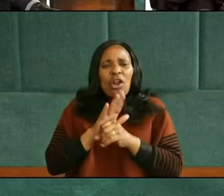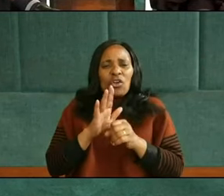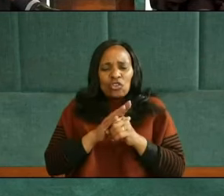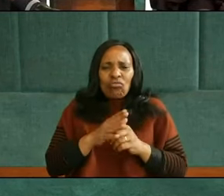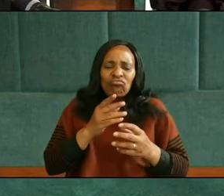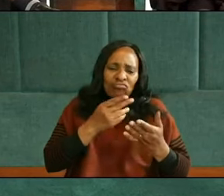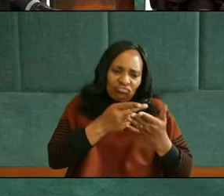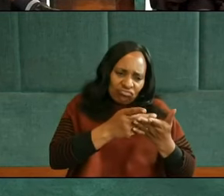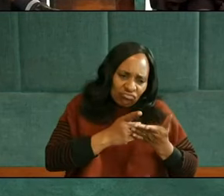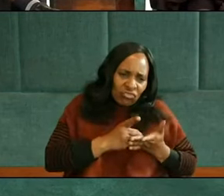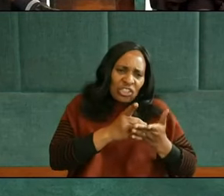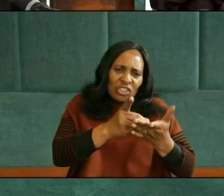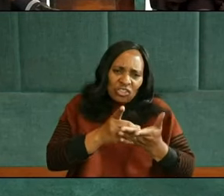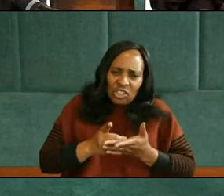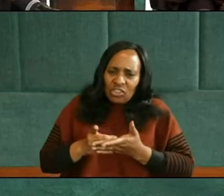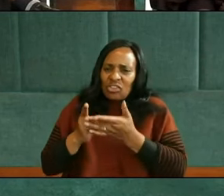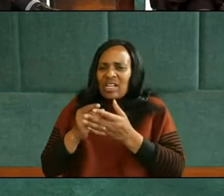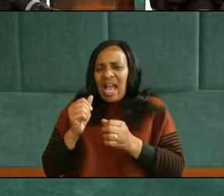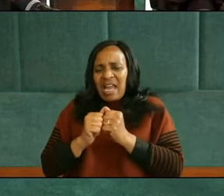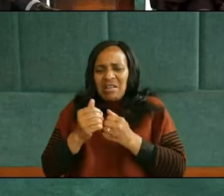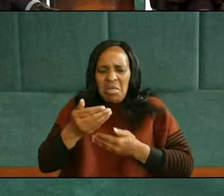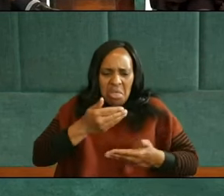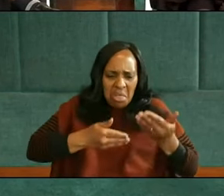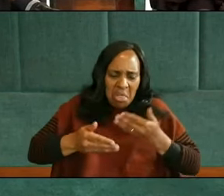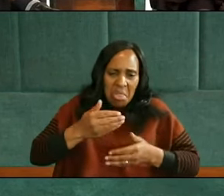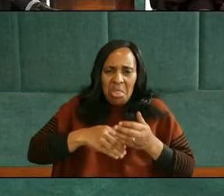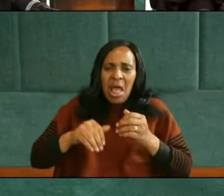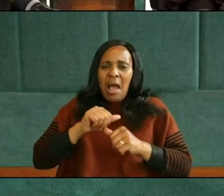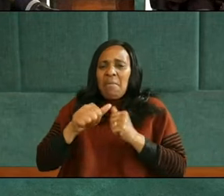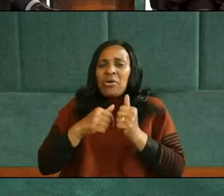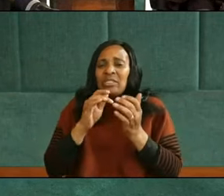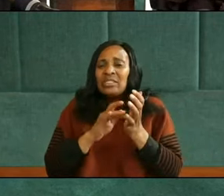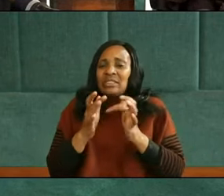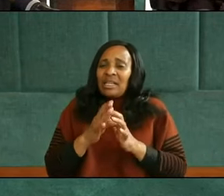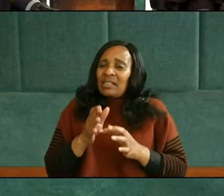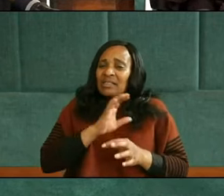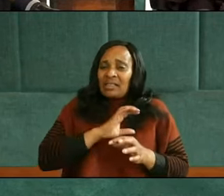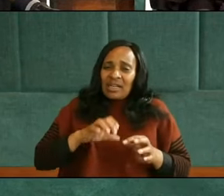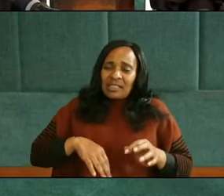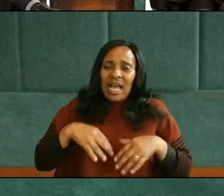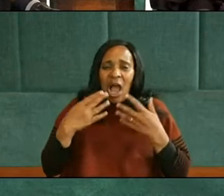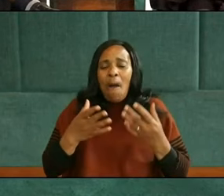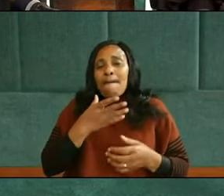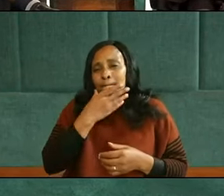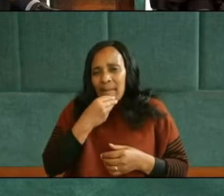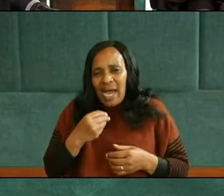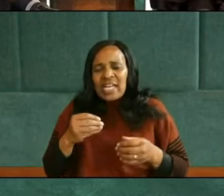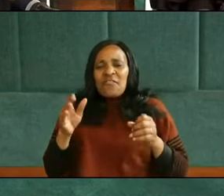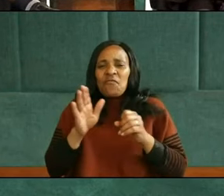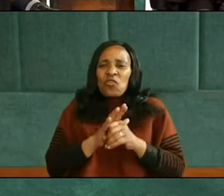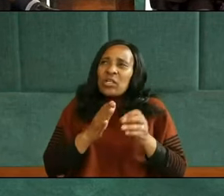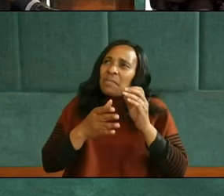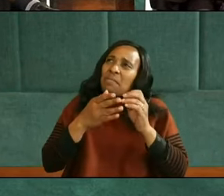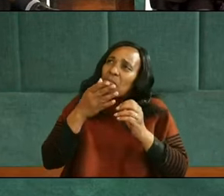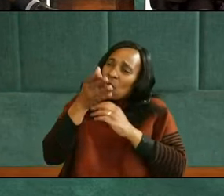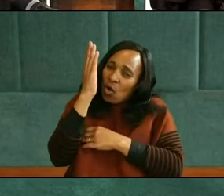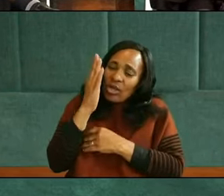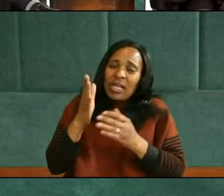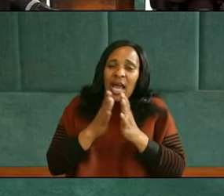debate as to whether Christ is the Son of God and how was he man fully man and fully God,